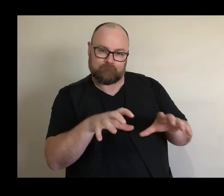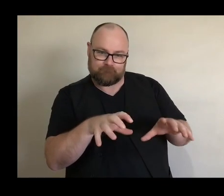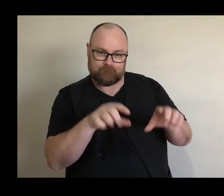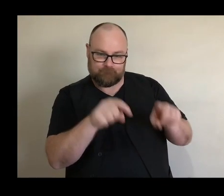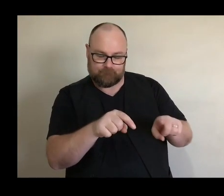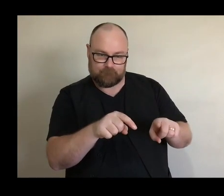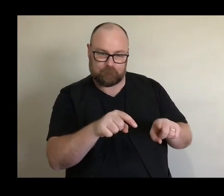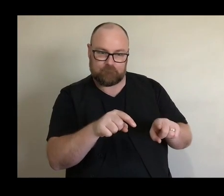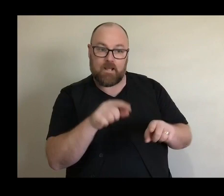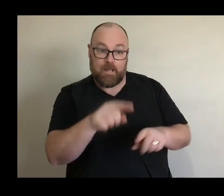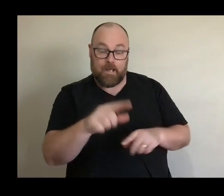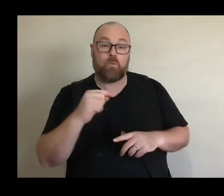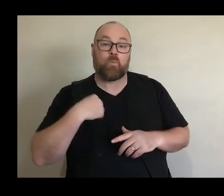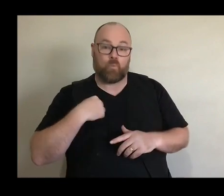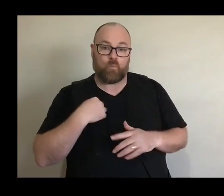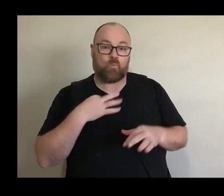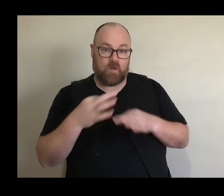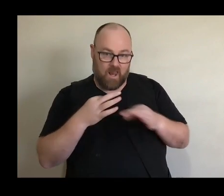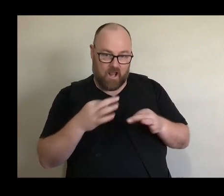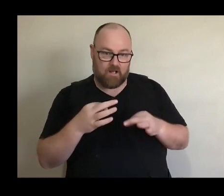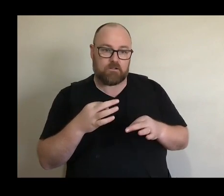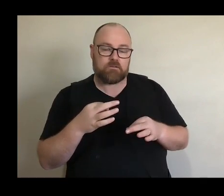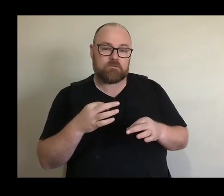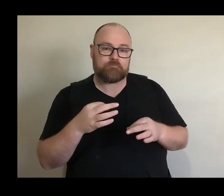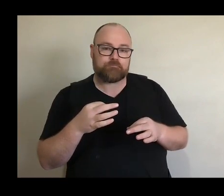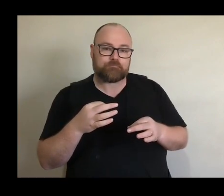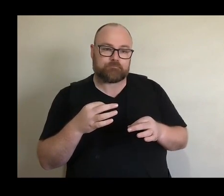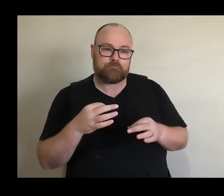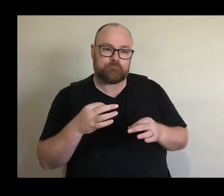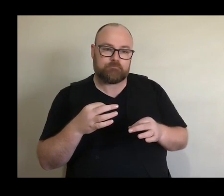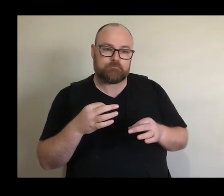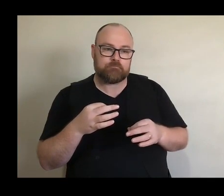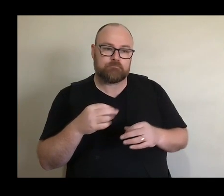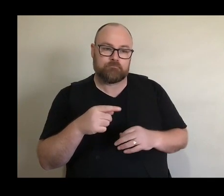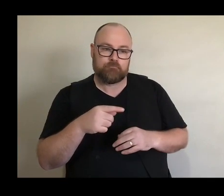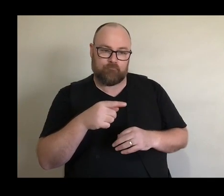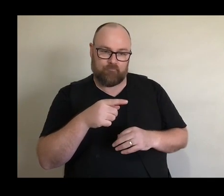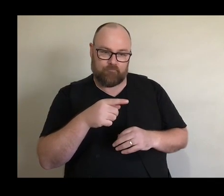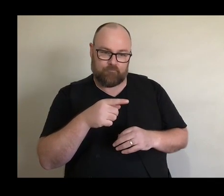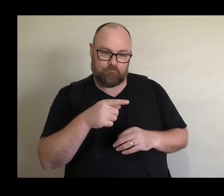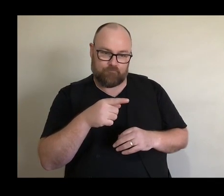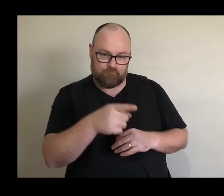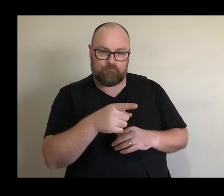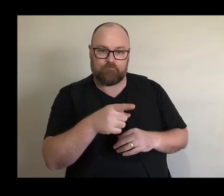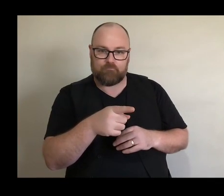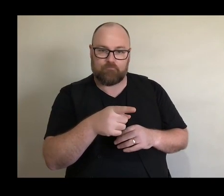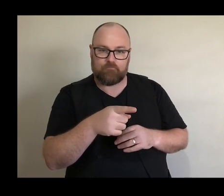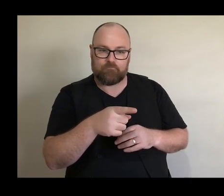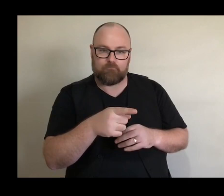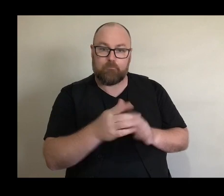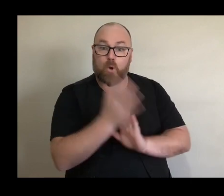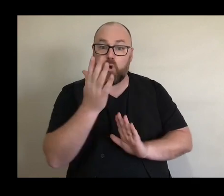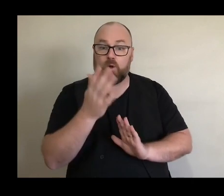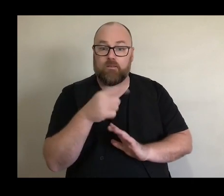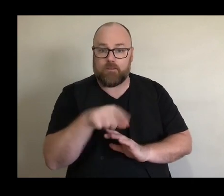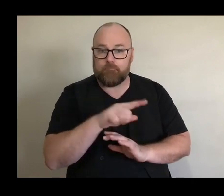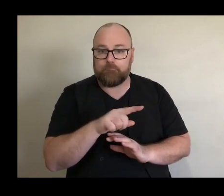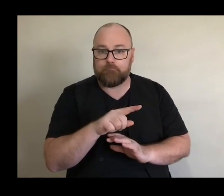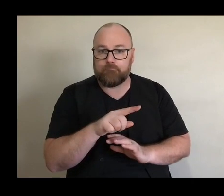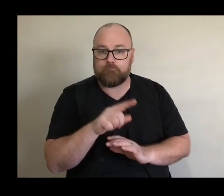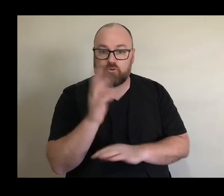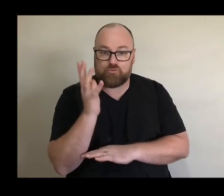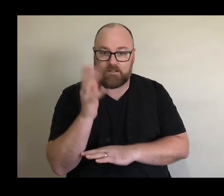intention of then taking to these and burning them. So